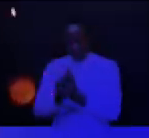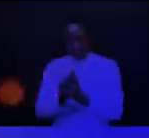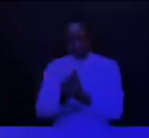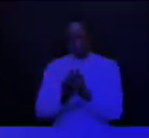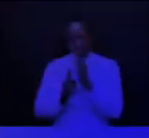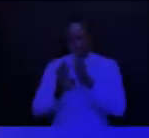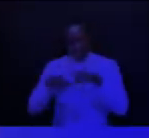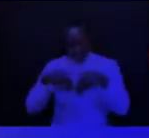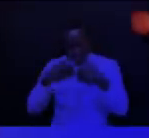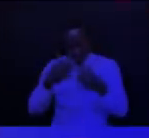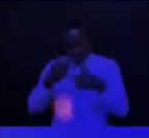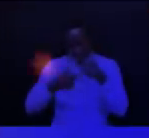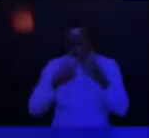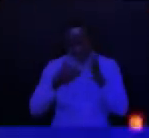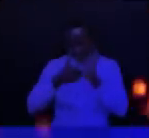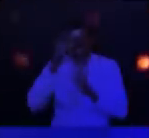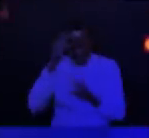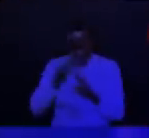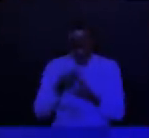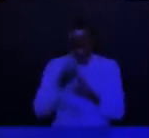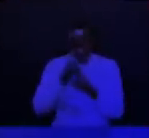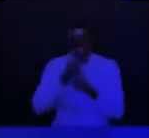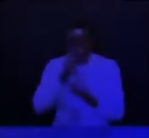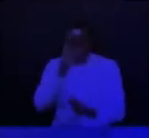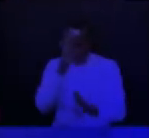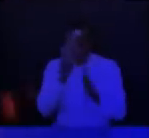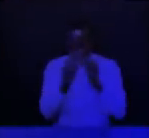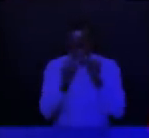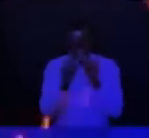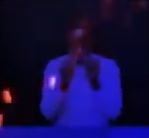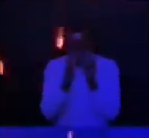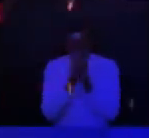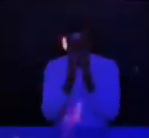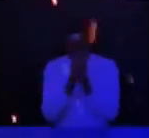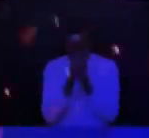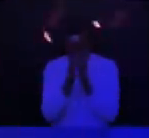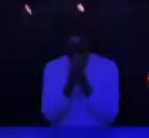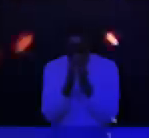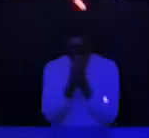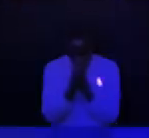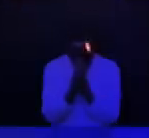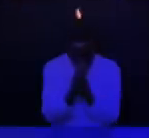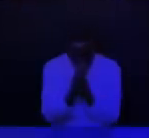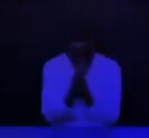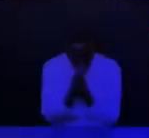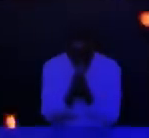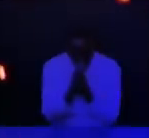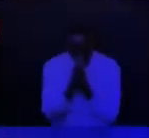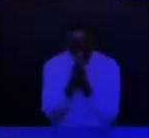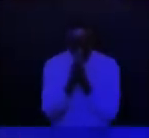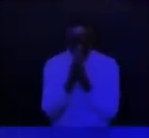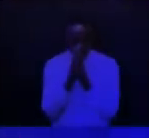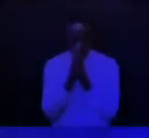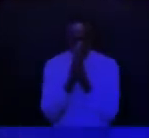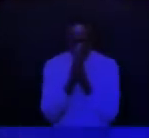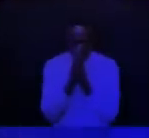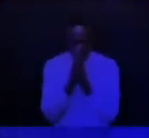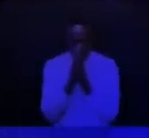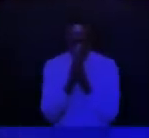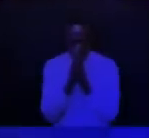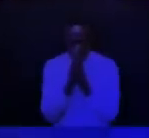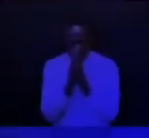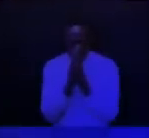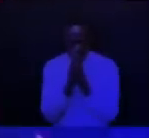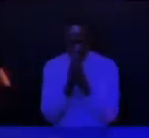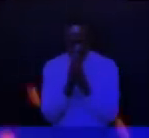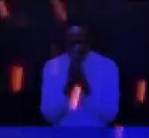thank you that, Lord, it is not about us, but it is about people. We come before you in the name of Jesus. And Lord, we thank you that